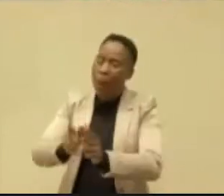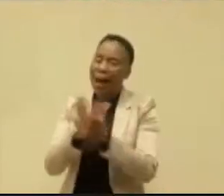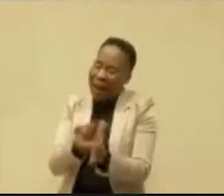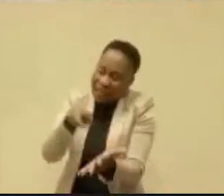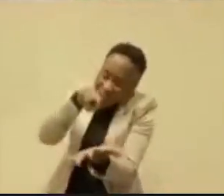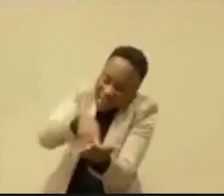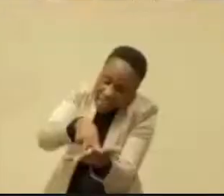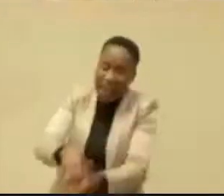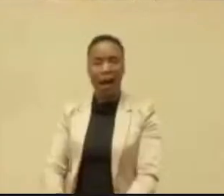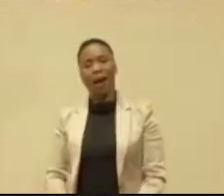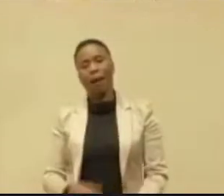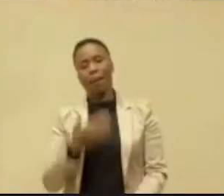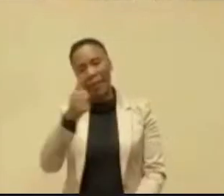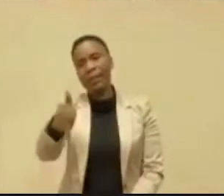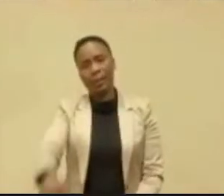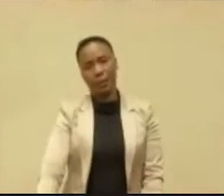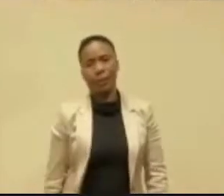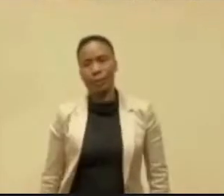thank you christina